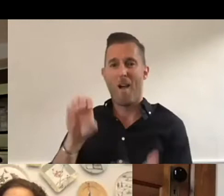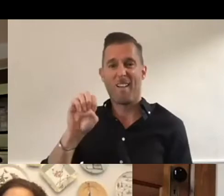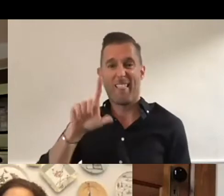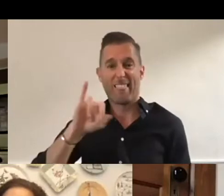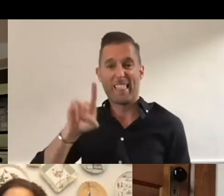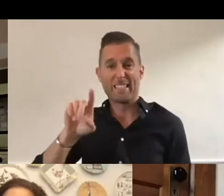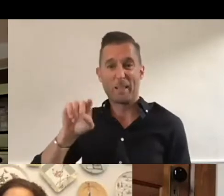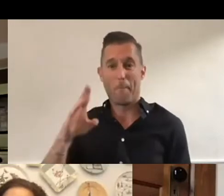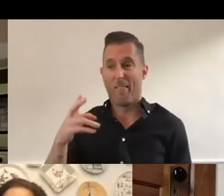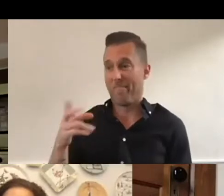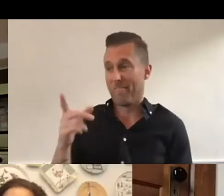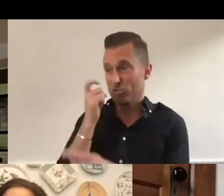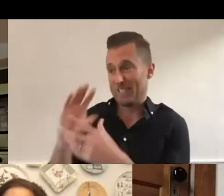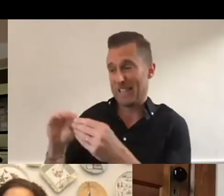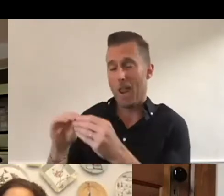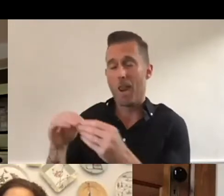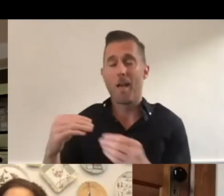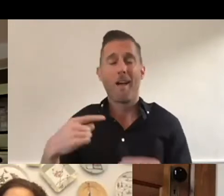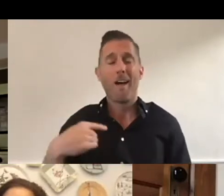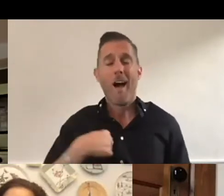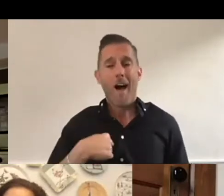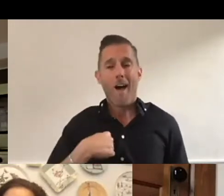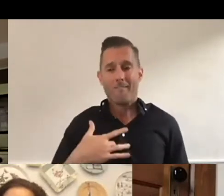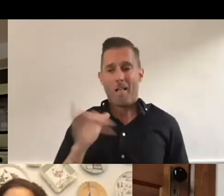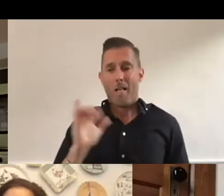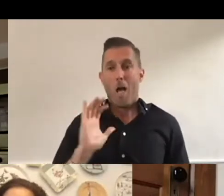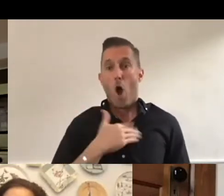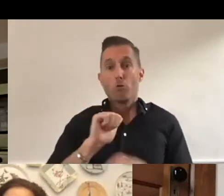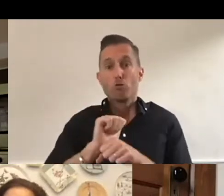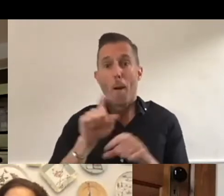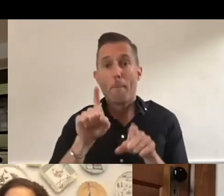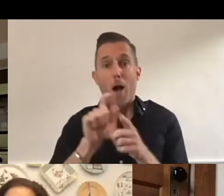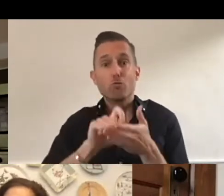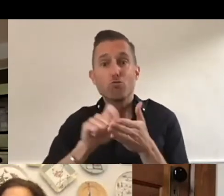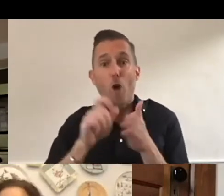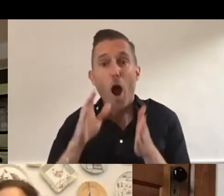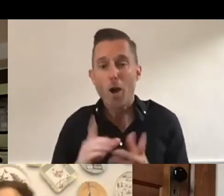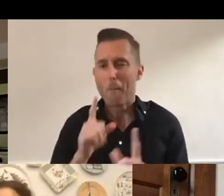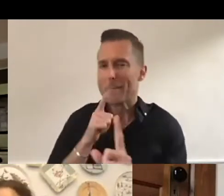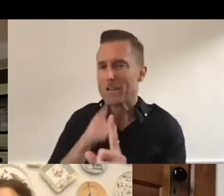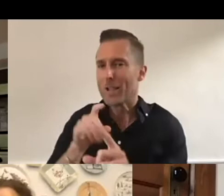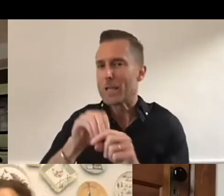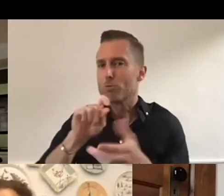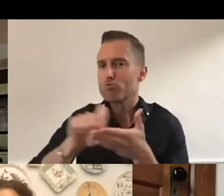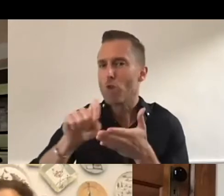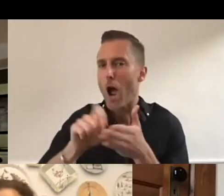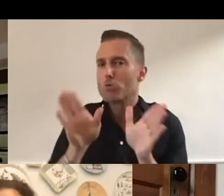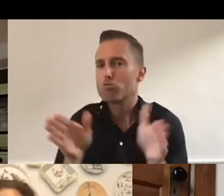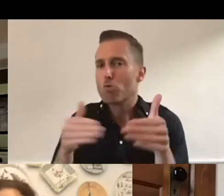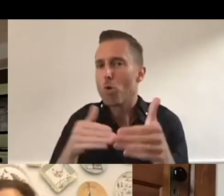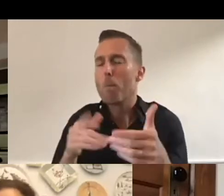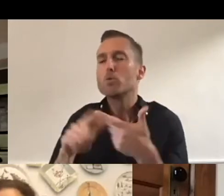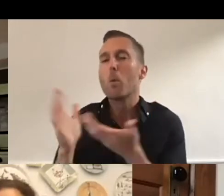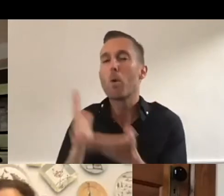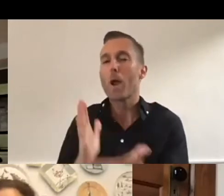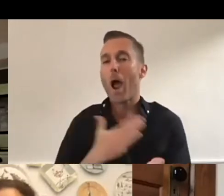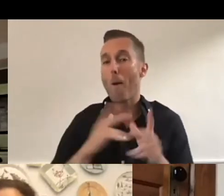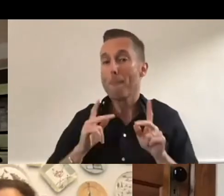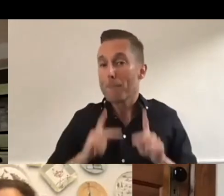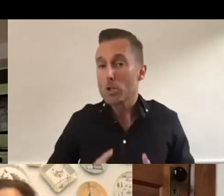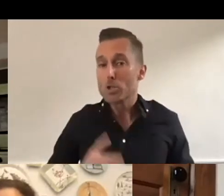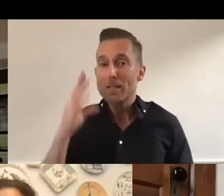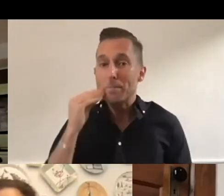I think, our job as writers, particularly in the writer's room, is to bring our personal experiences into